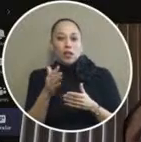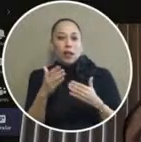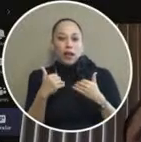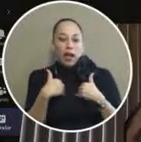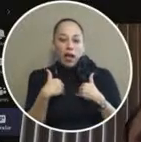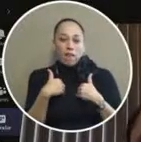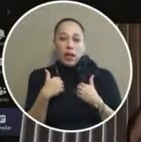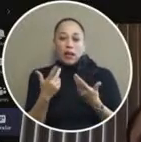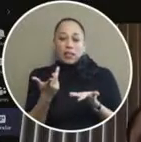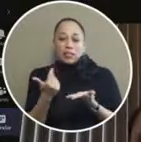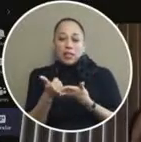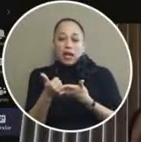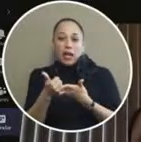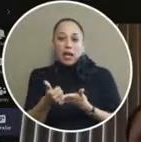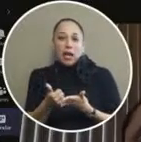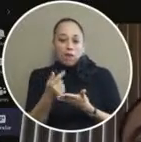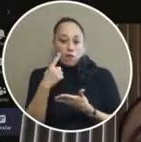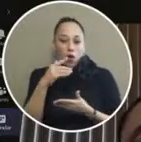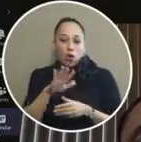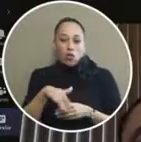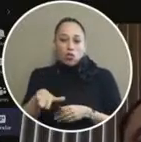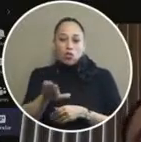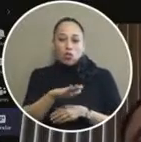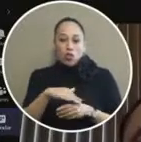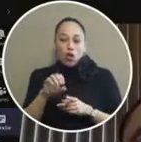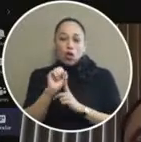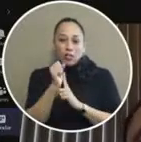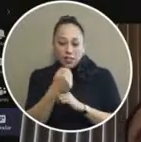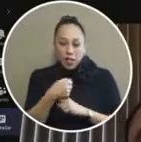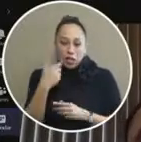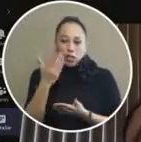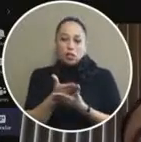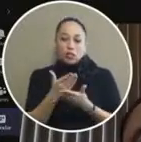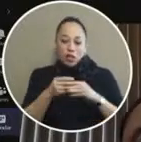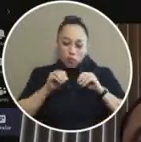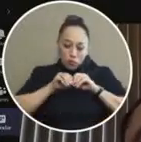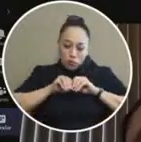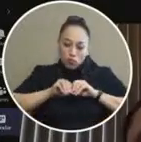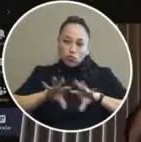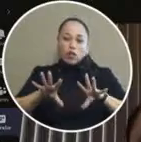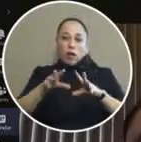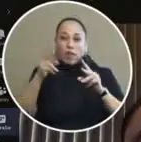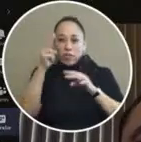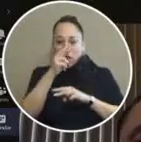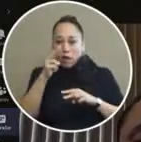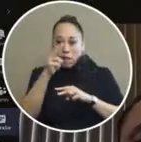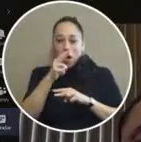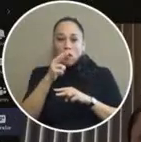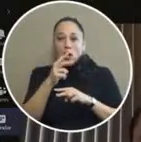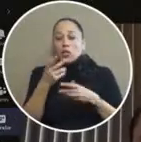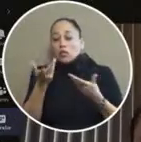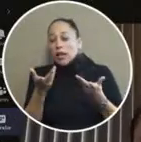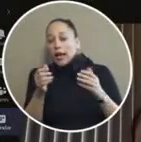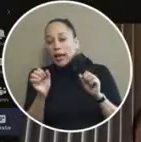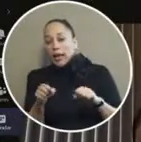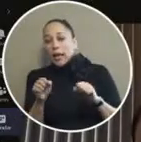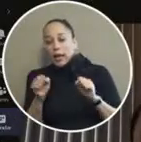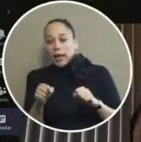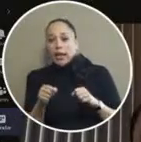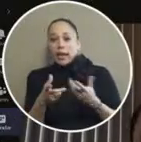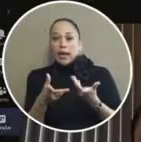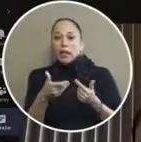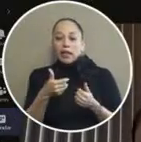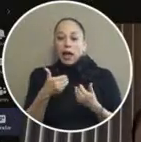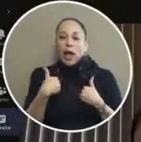that are going to help in those settings stop the spread of the virus, so they can be